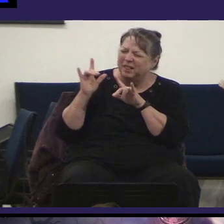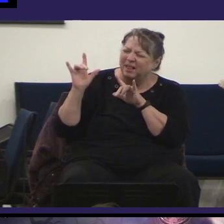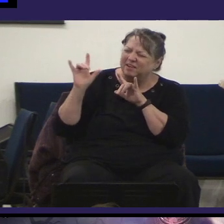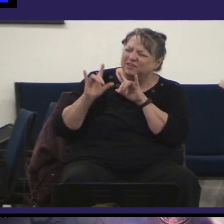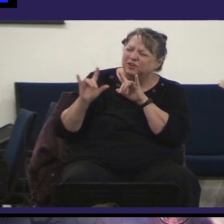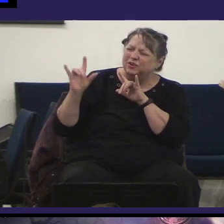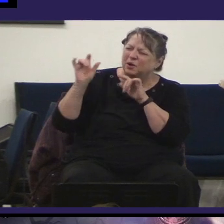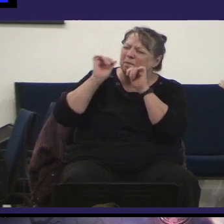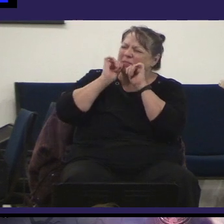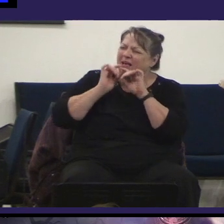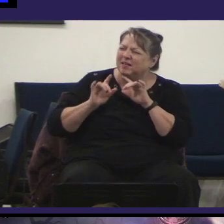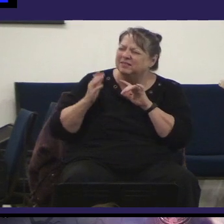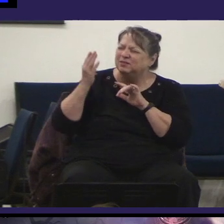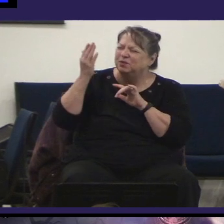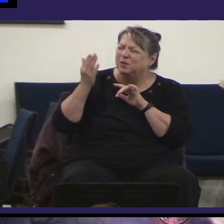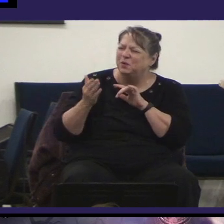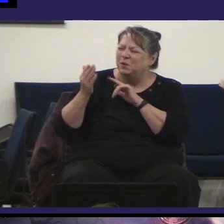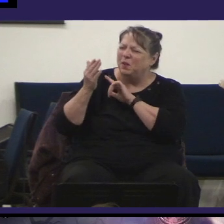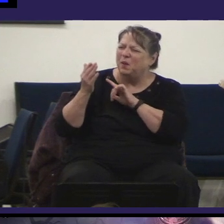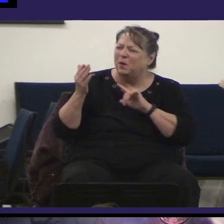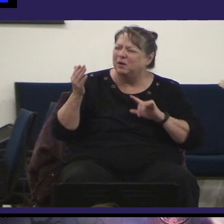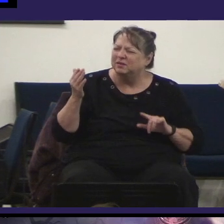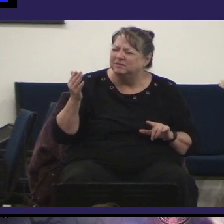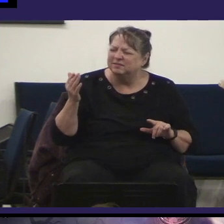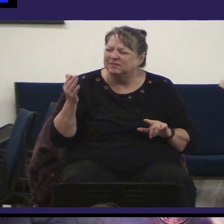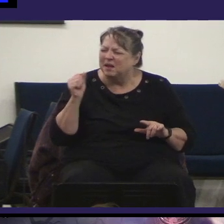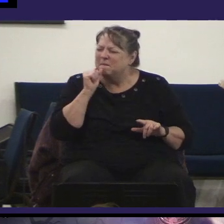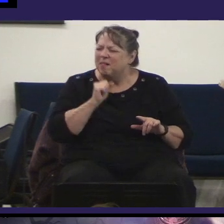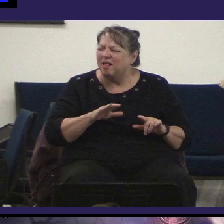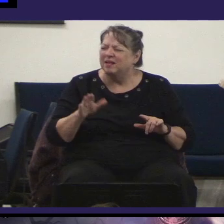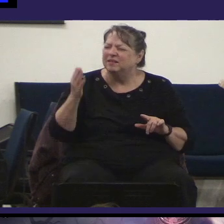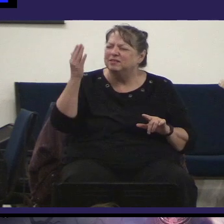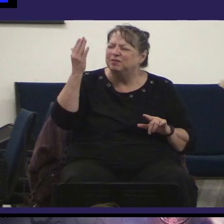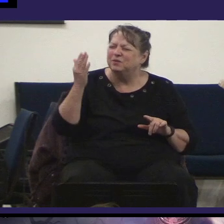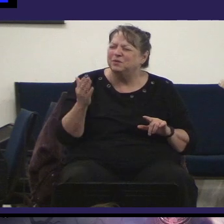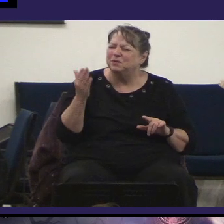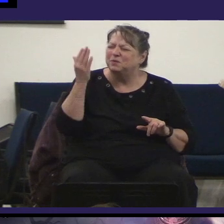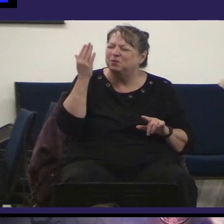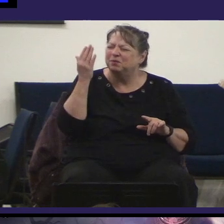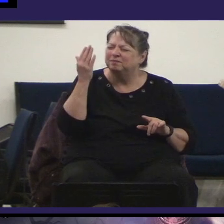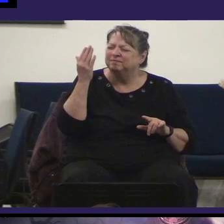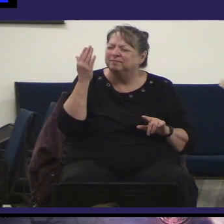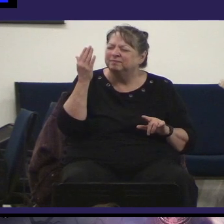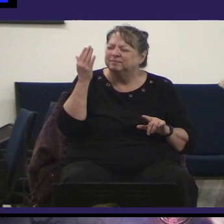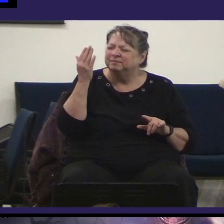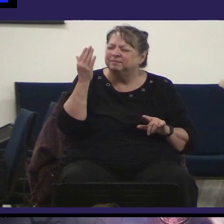We bless you, Lord. We bless you, Lord.